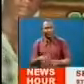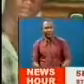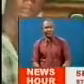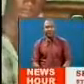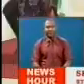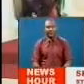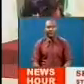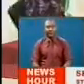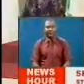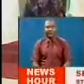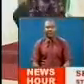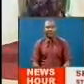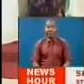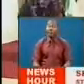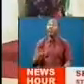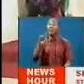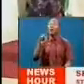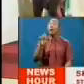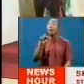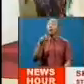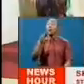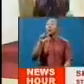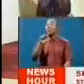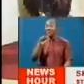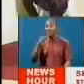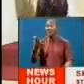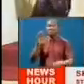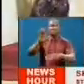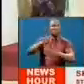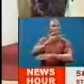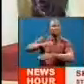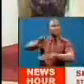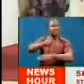other culture day. Akosie Japan, as always, was a blast.